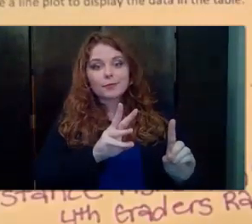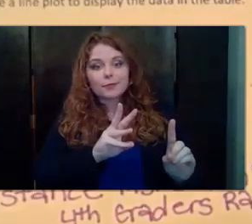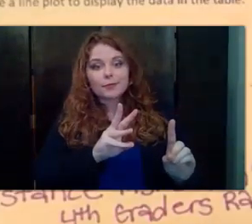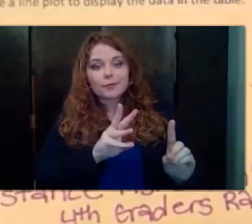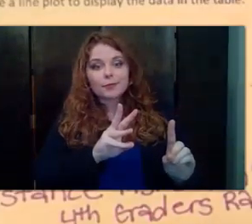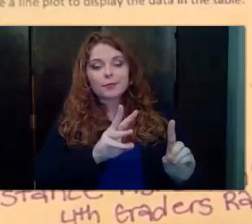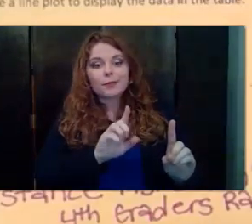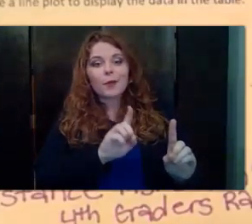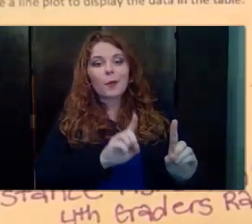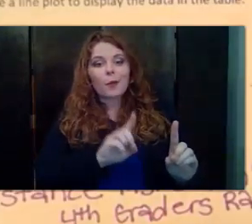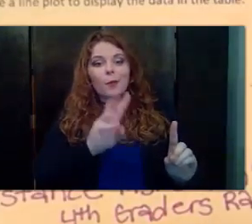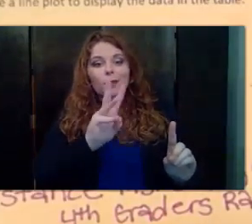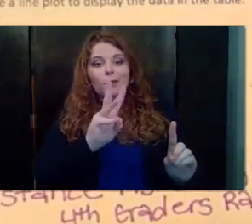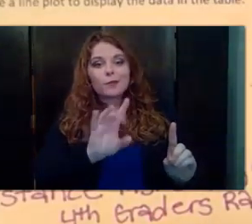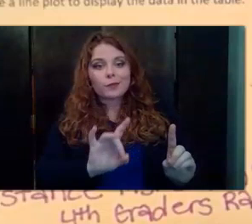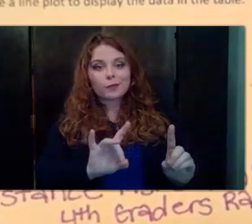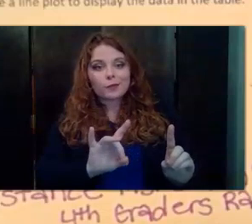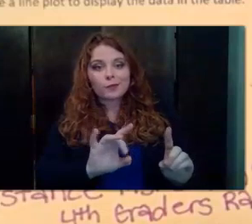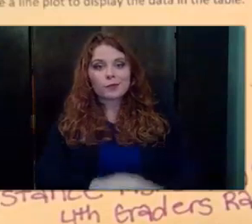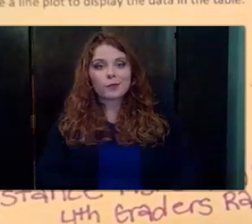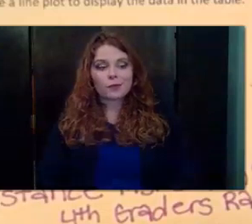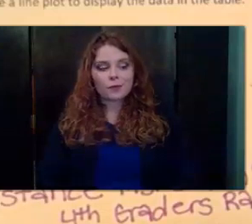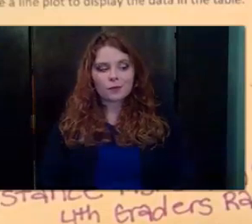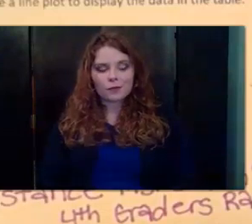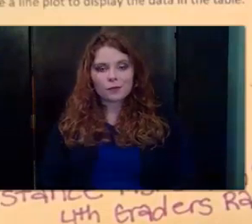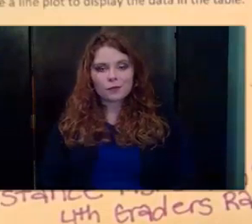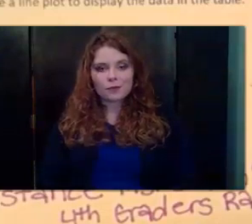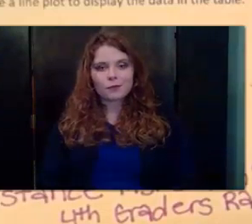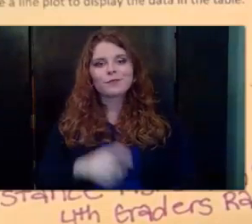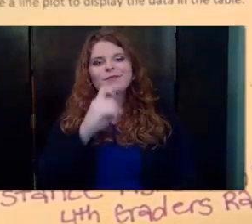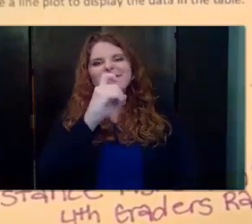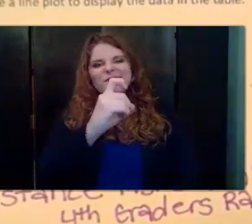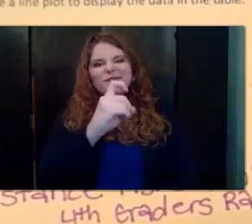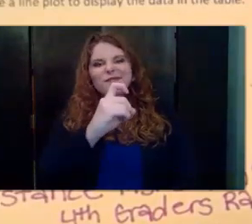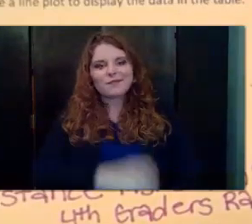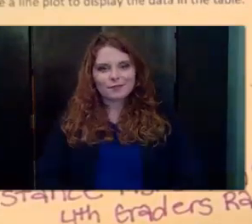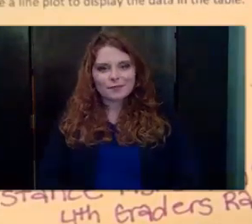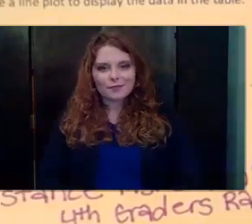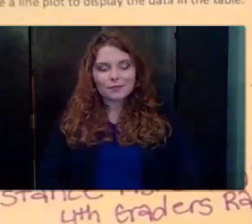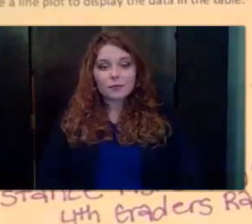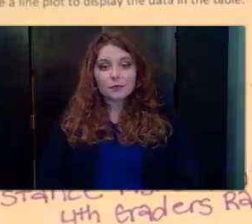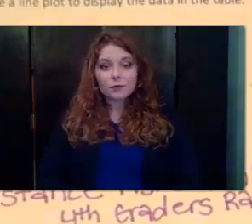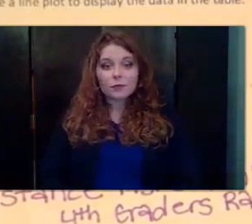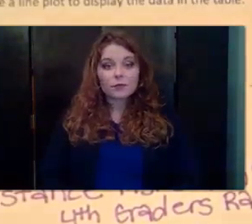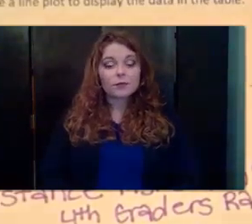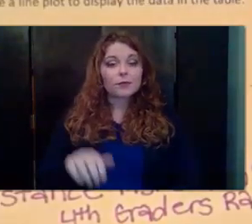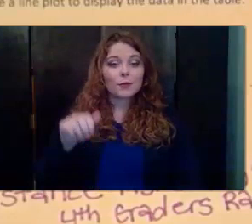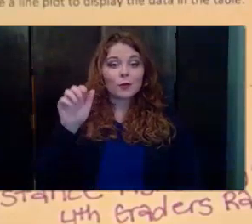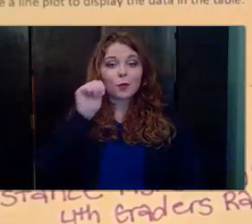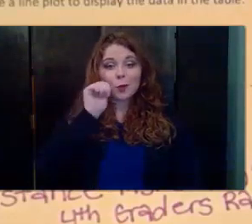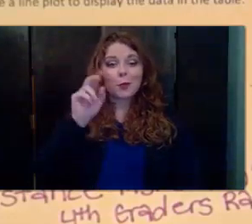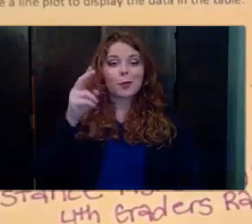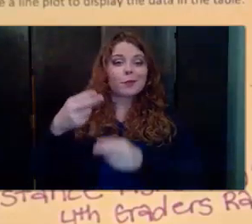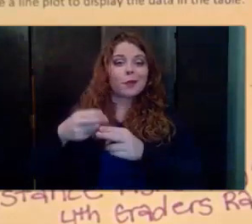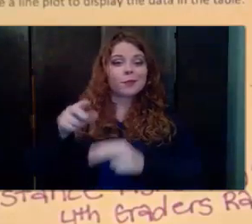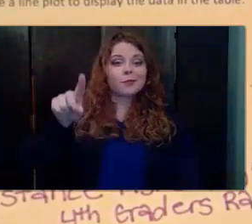1 6/8. Now I'm going to put an X. And then beside her name, I'm also going to